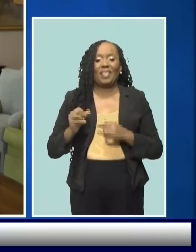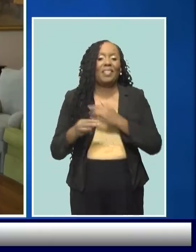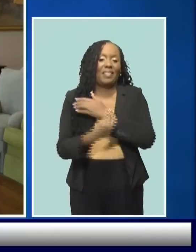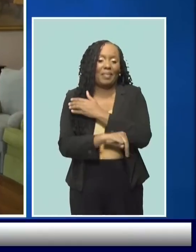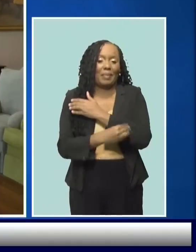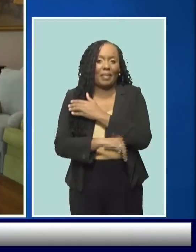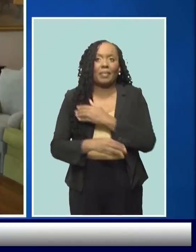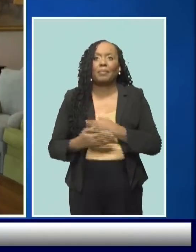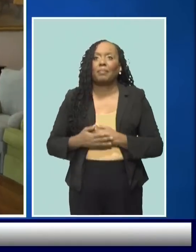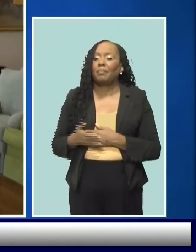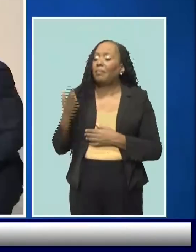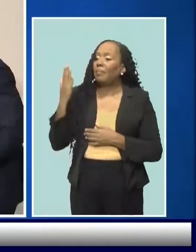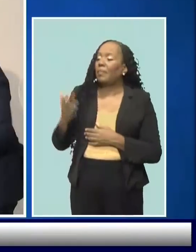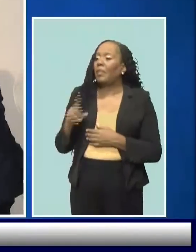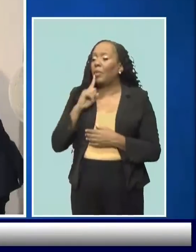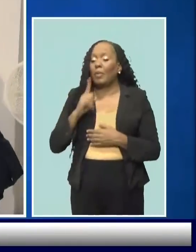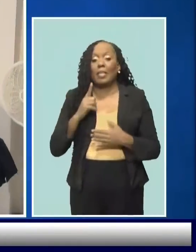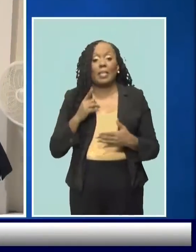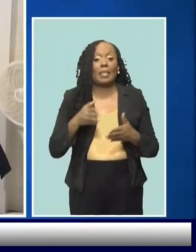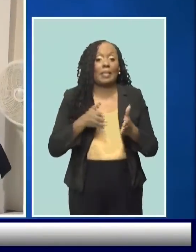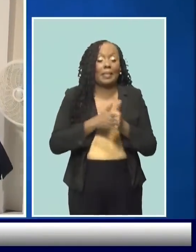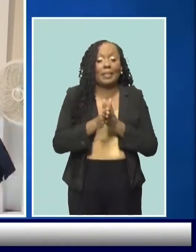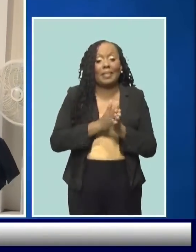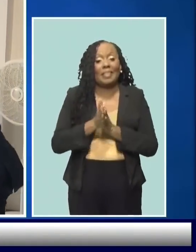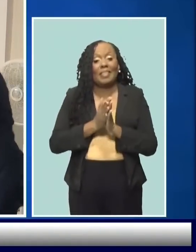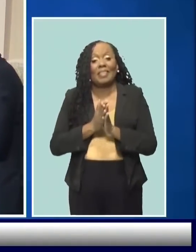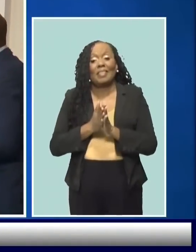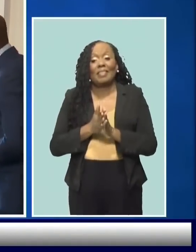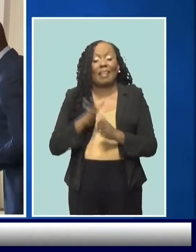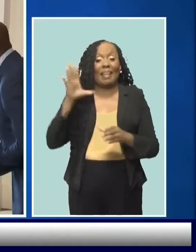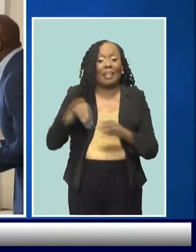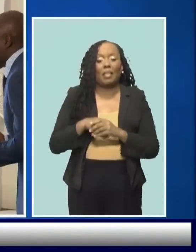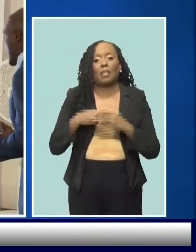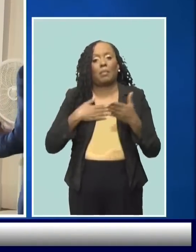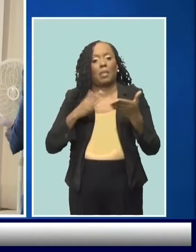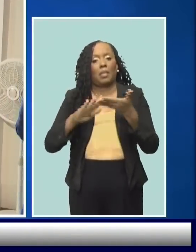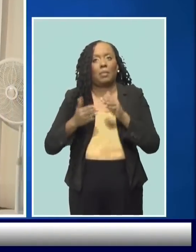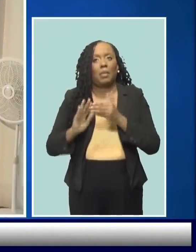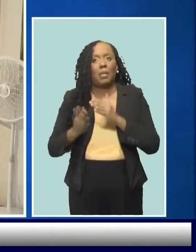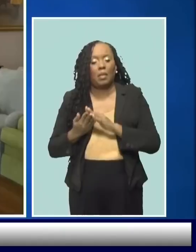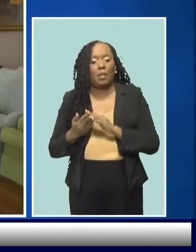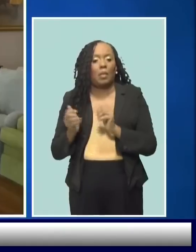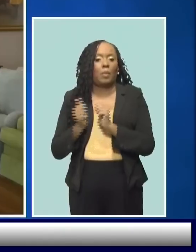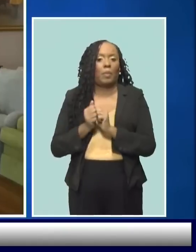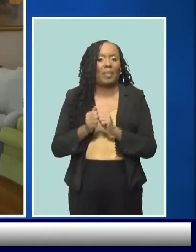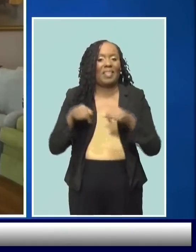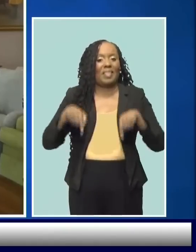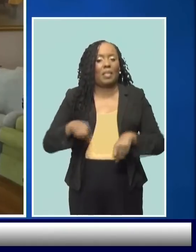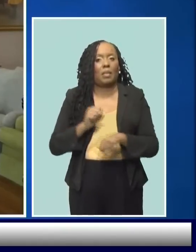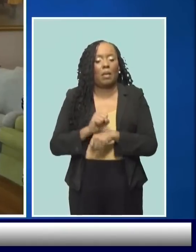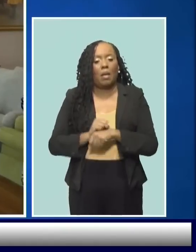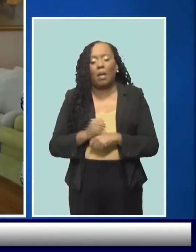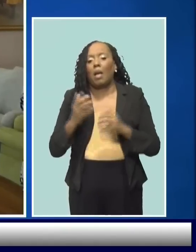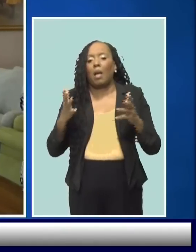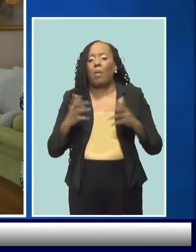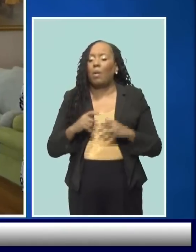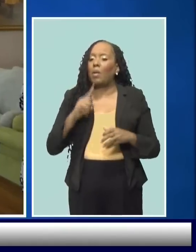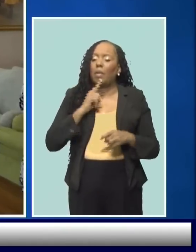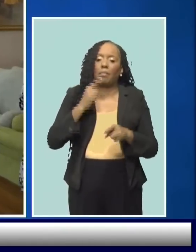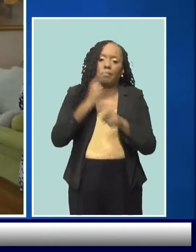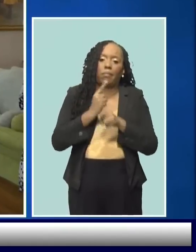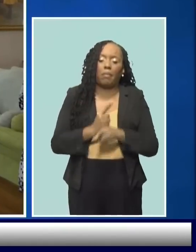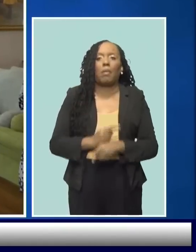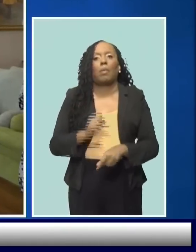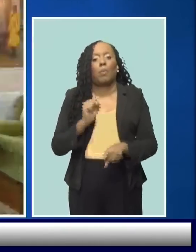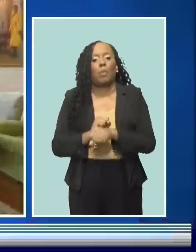to take on the responsibility of representing my community when it comes to this work and how effective I can be